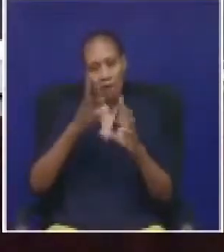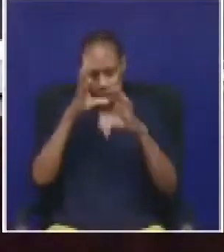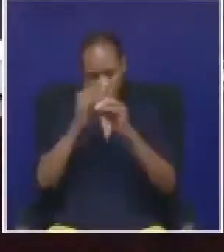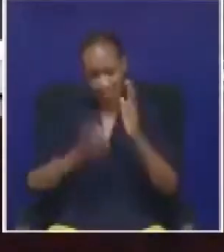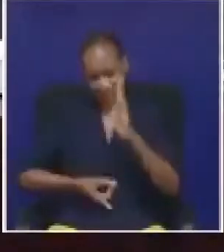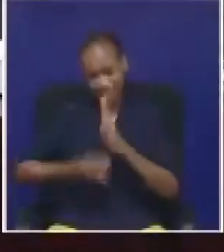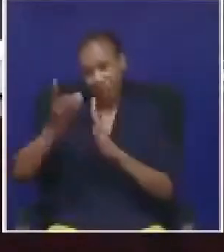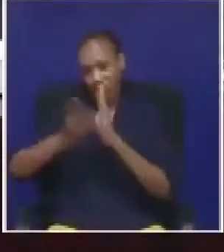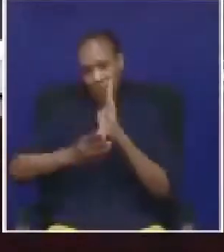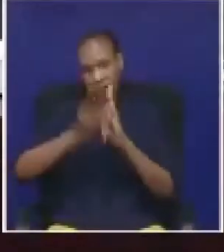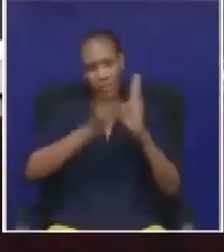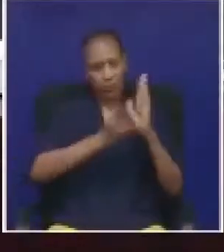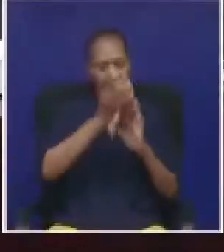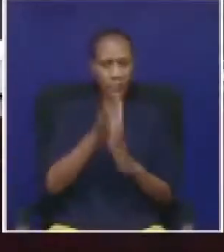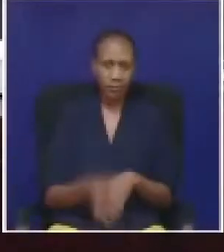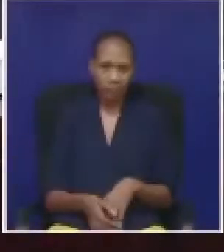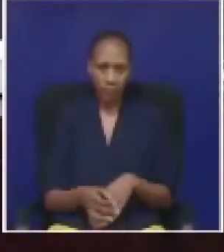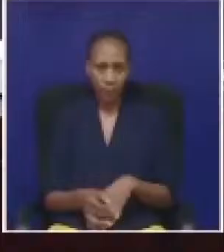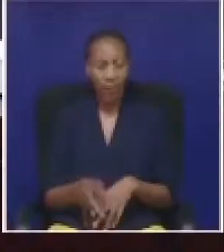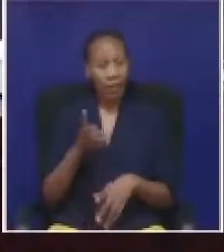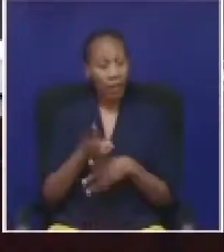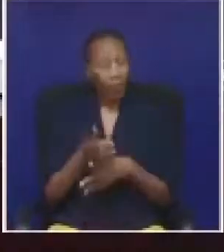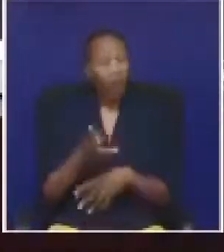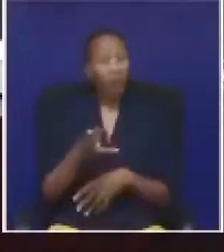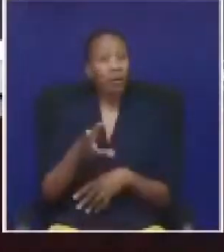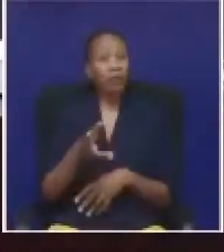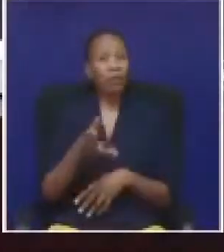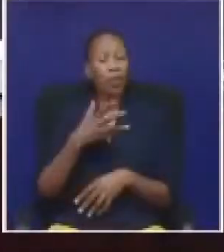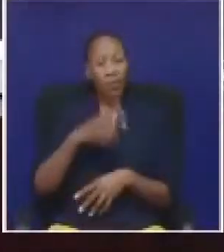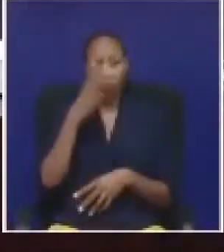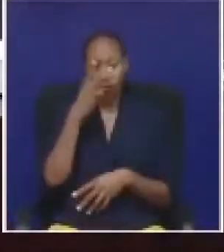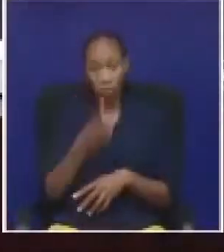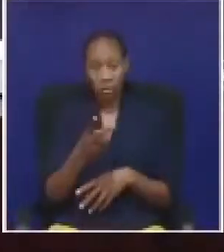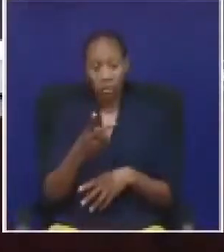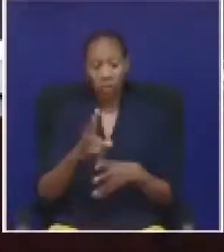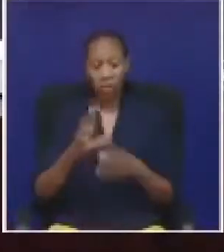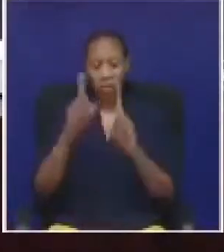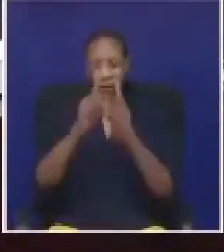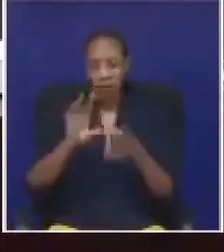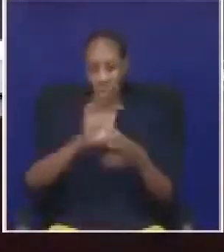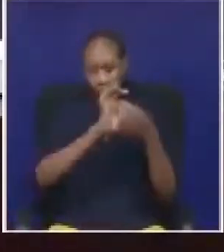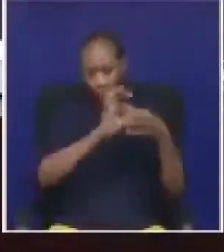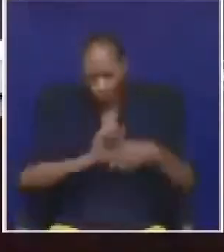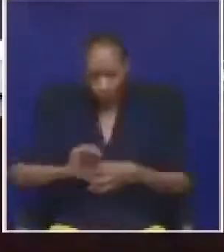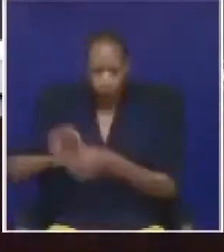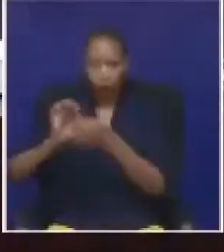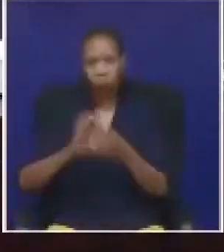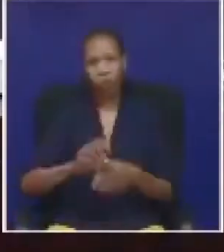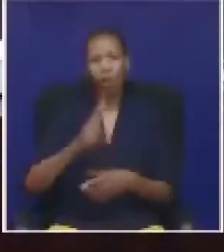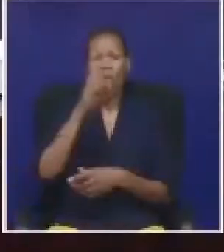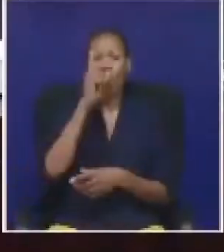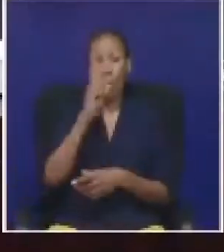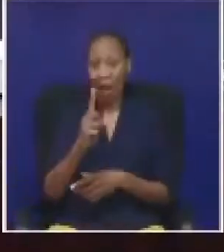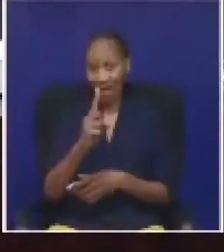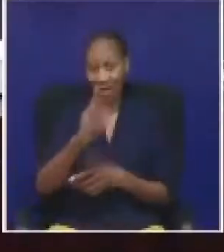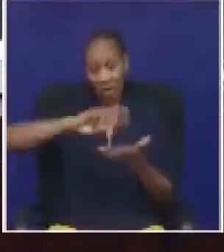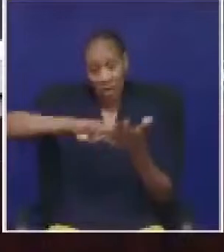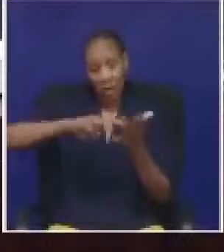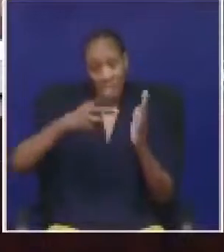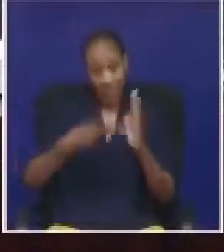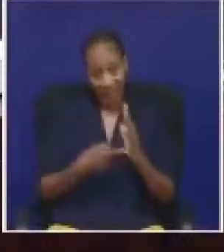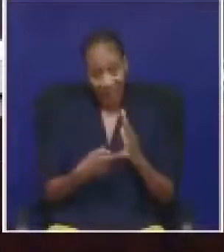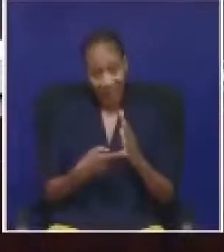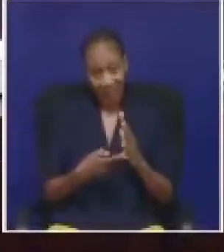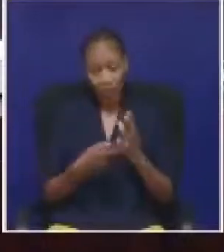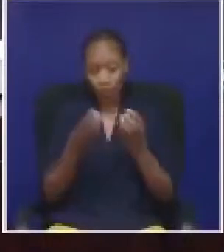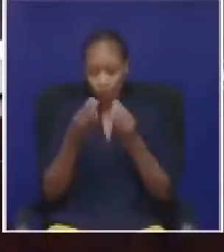and allows for a spatially integrated, what we call one plan, to